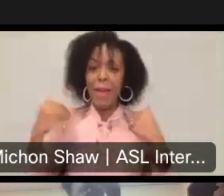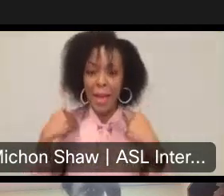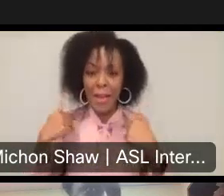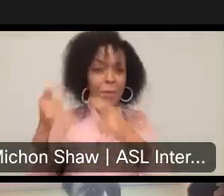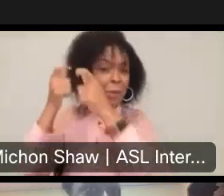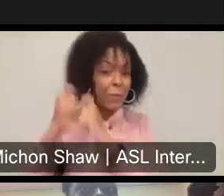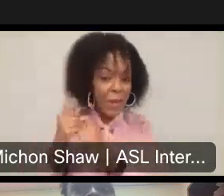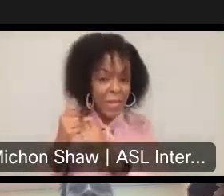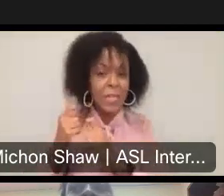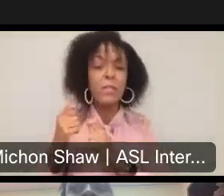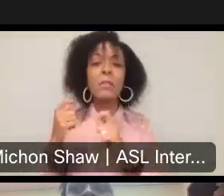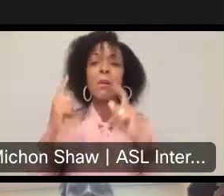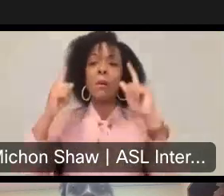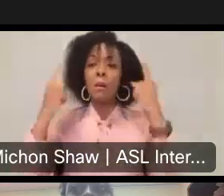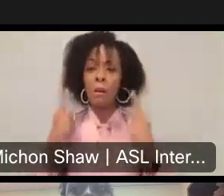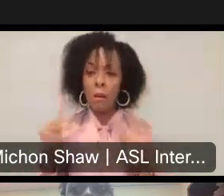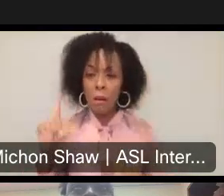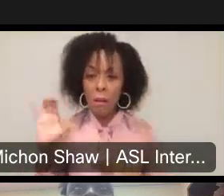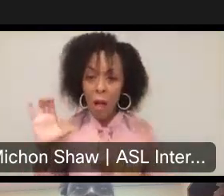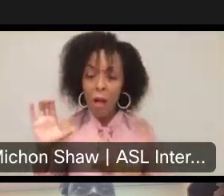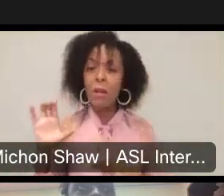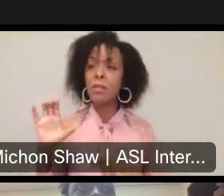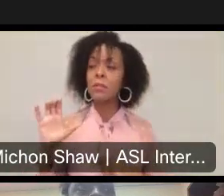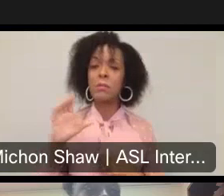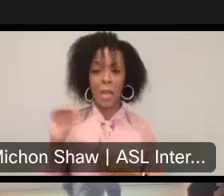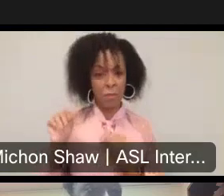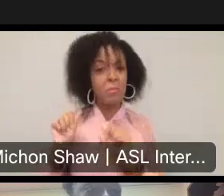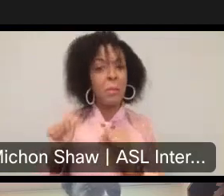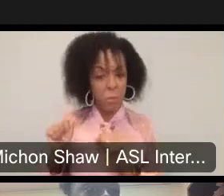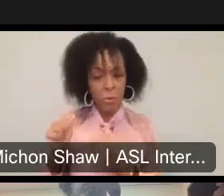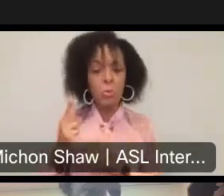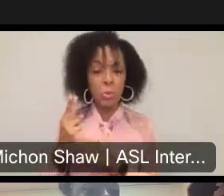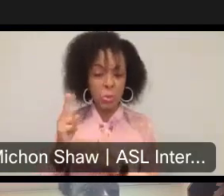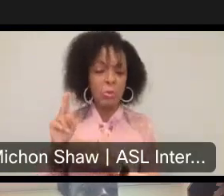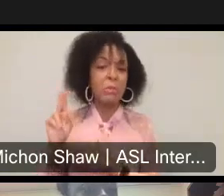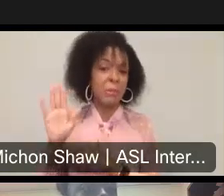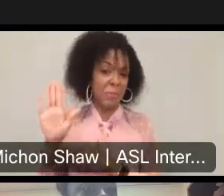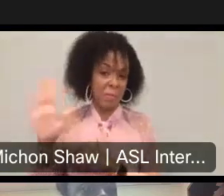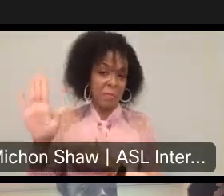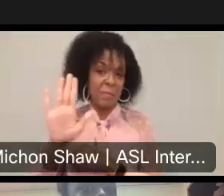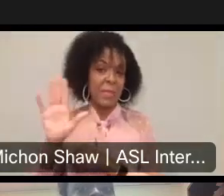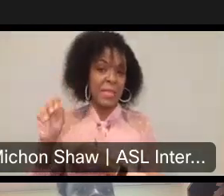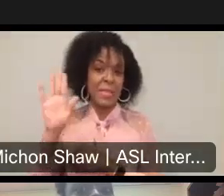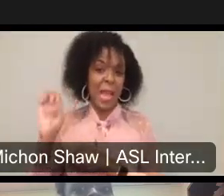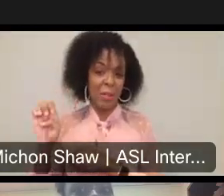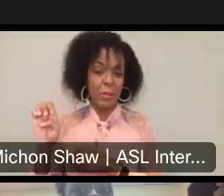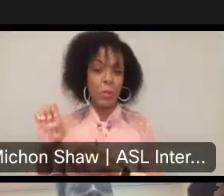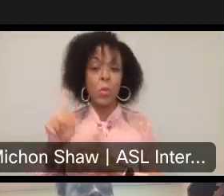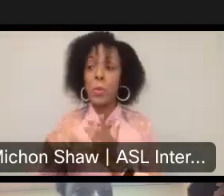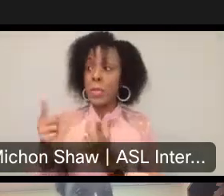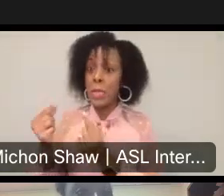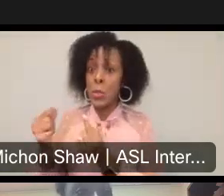hair in certain styles. But they took the information to their gym and took the information about the Crown Act. And the next